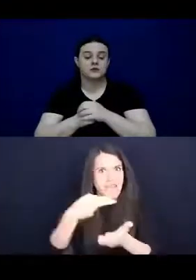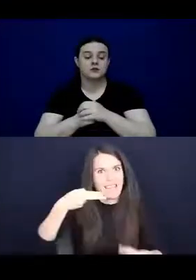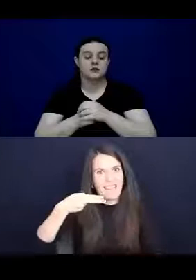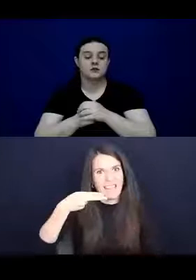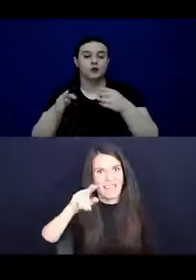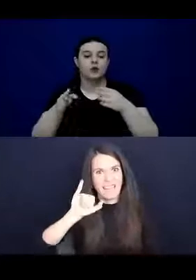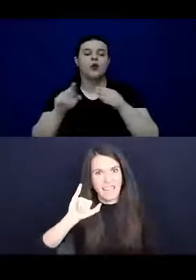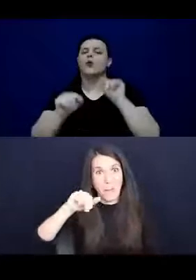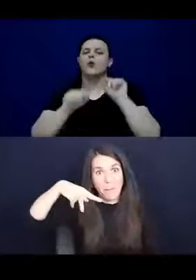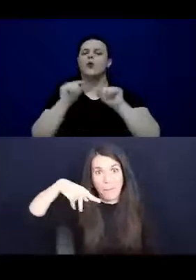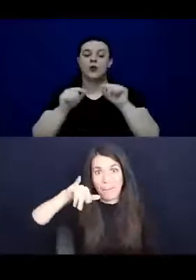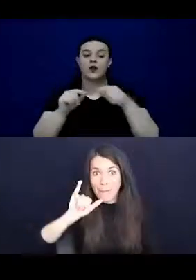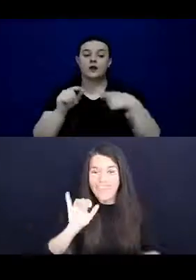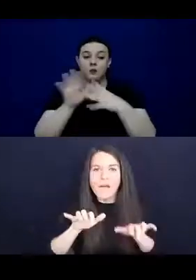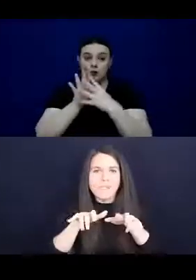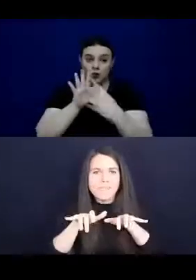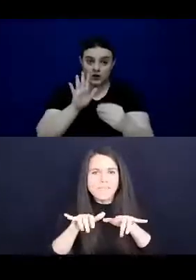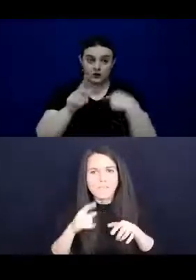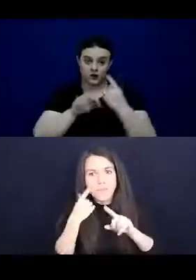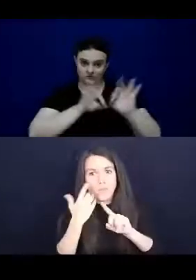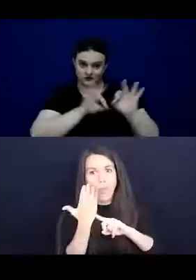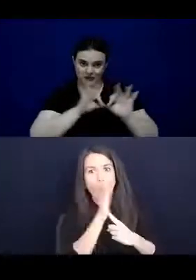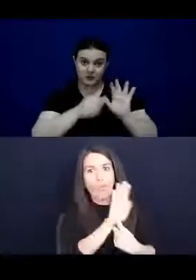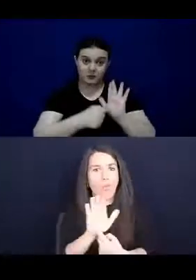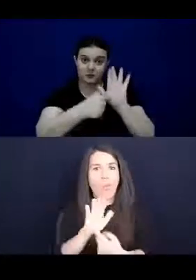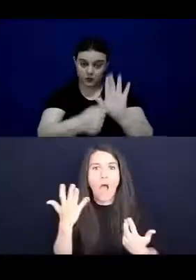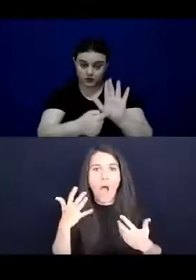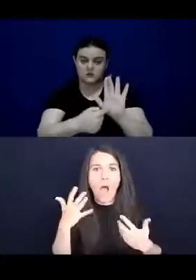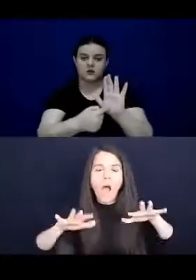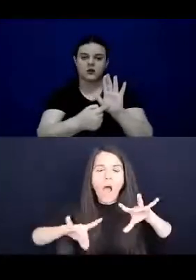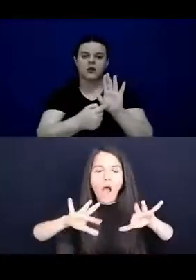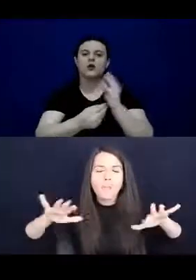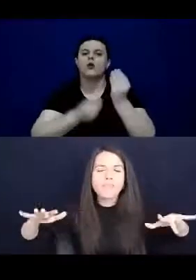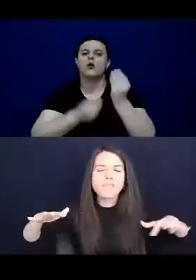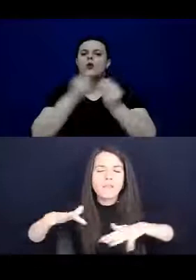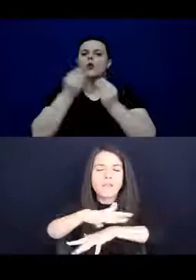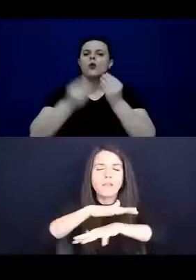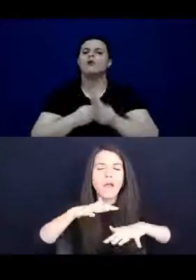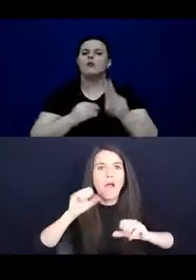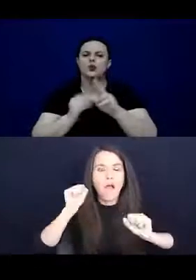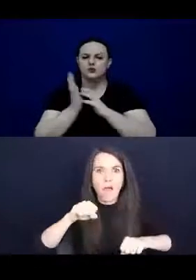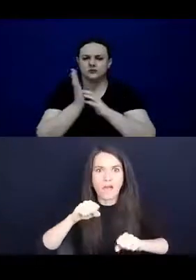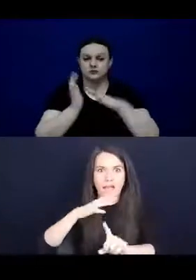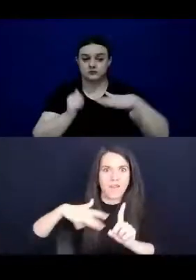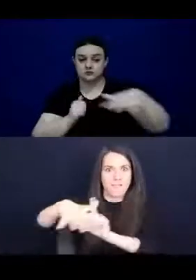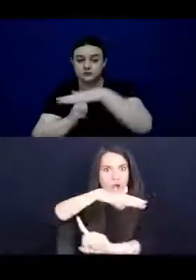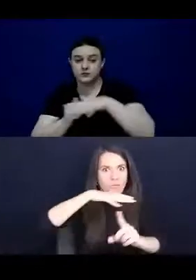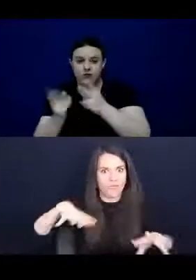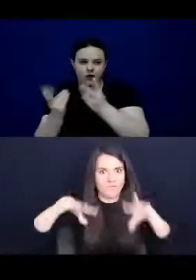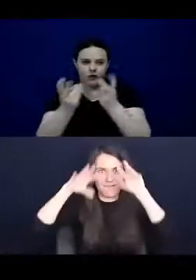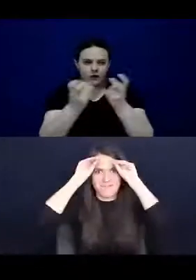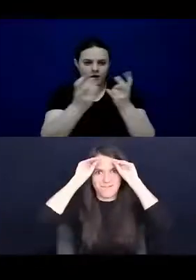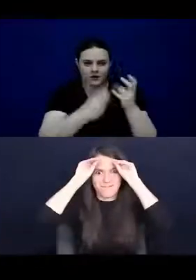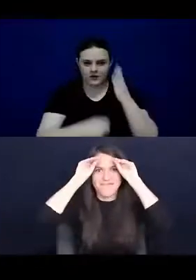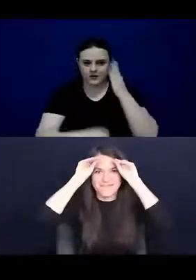to demonstrate the use of haptics for environmental awareness. Now, in order to talk through this, I'll talk a